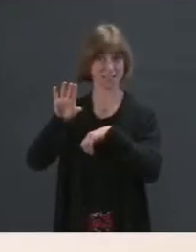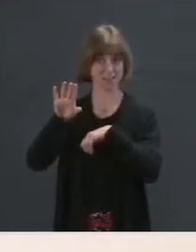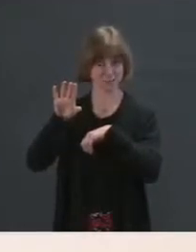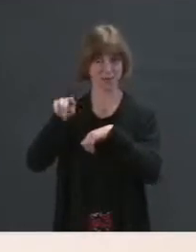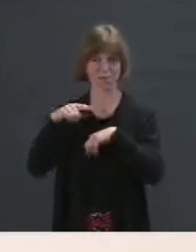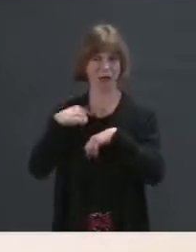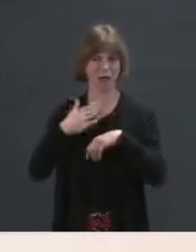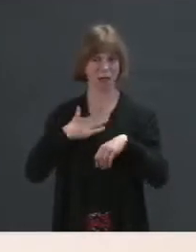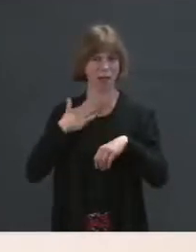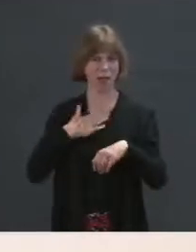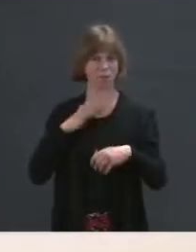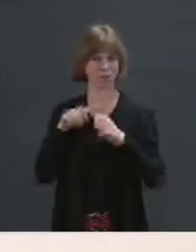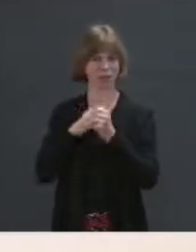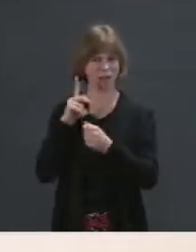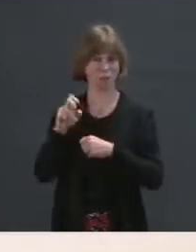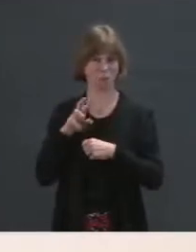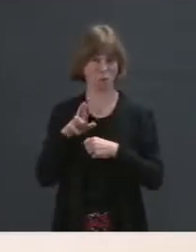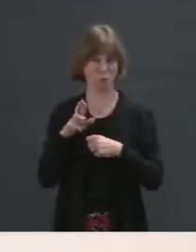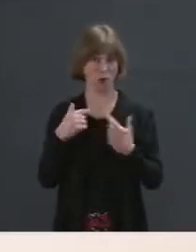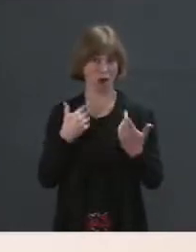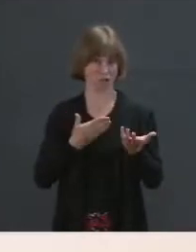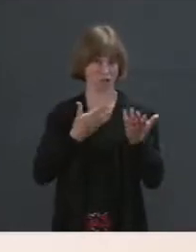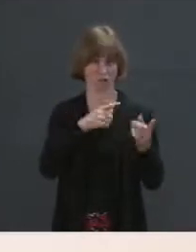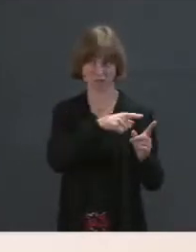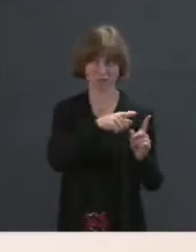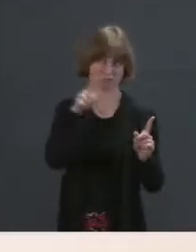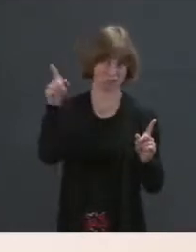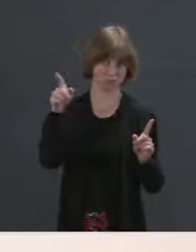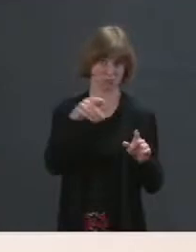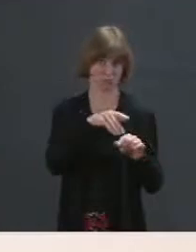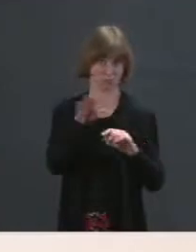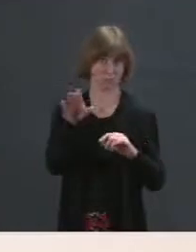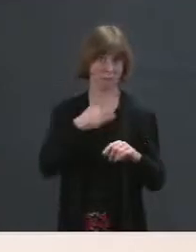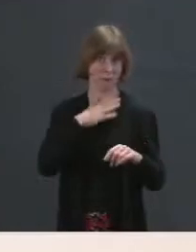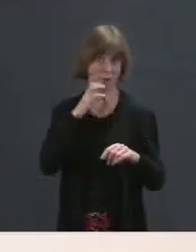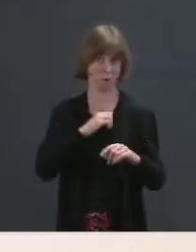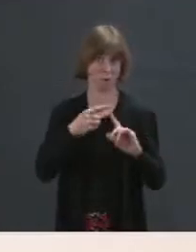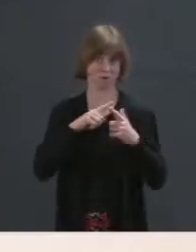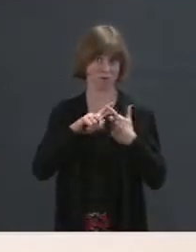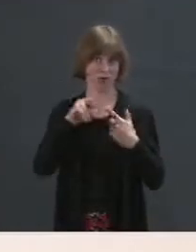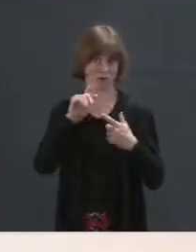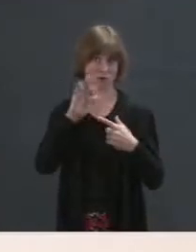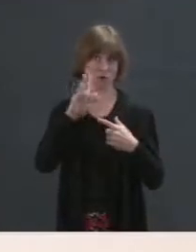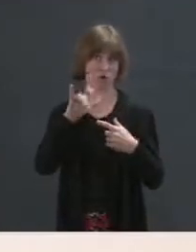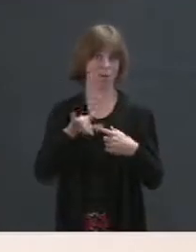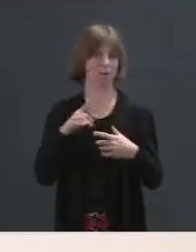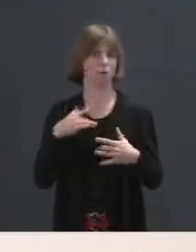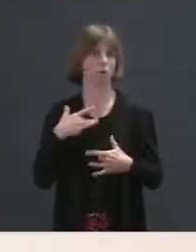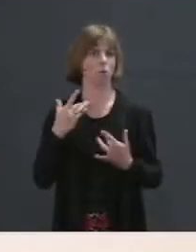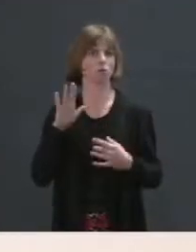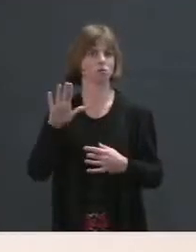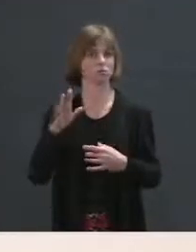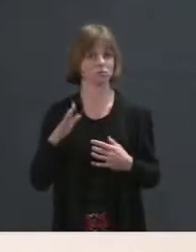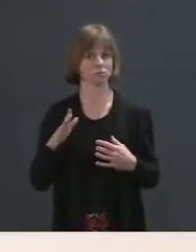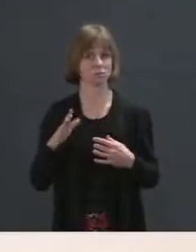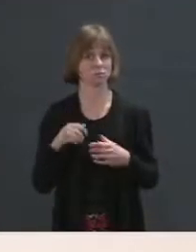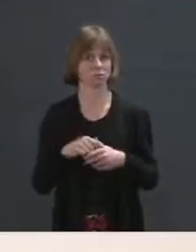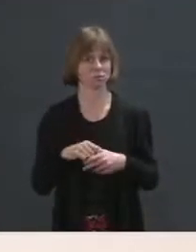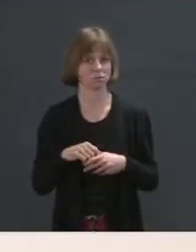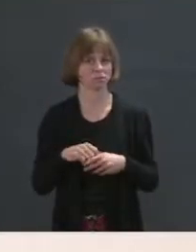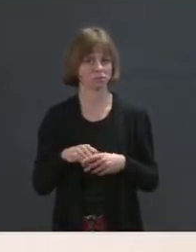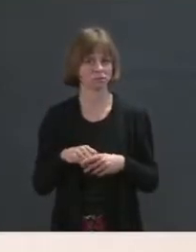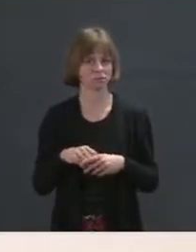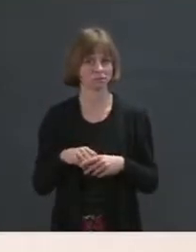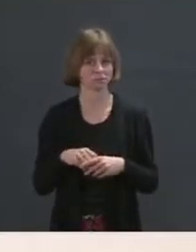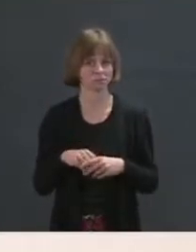to follow up with it on it, or I would suggest you talk to my old friend John Kirby about where they stand on that question. Go ahead, David. Just